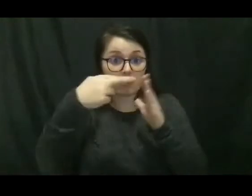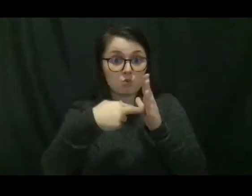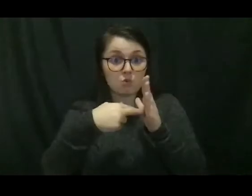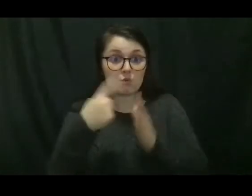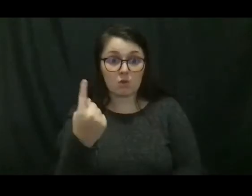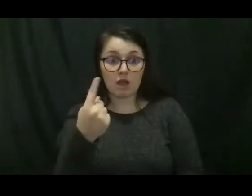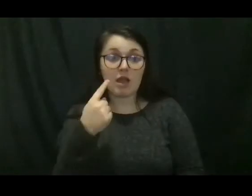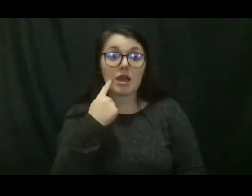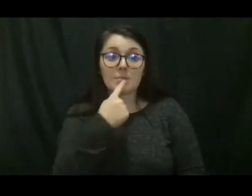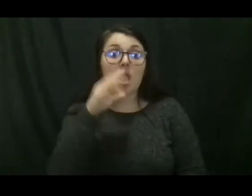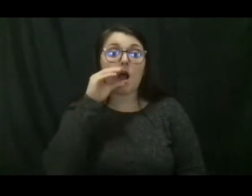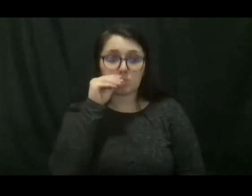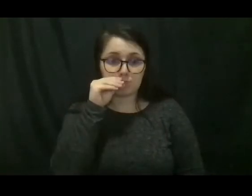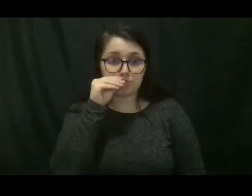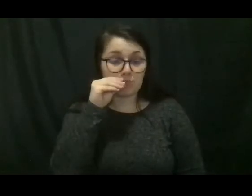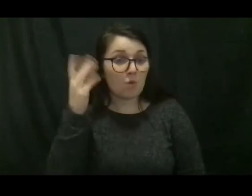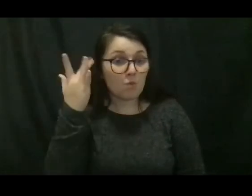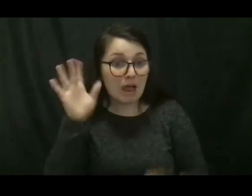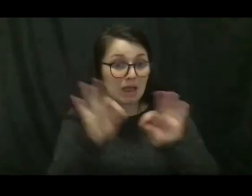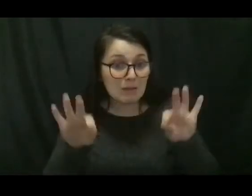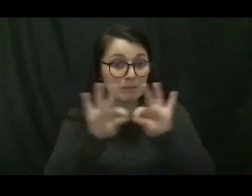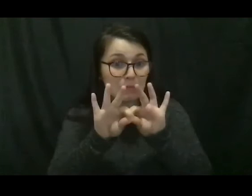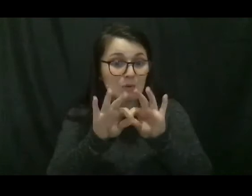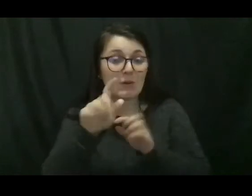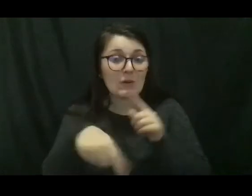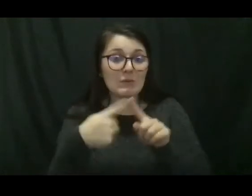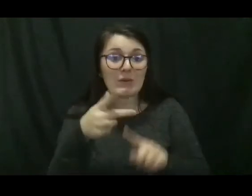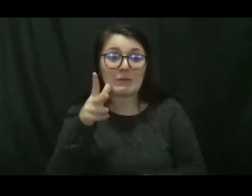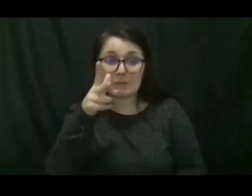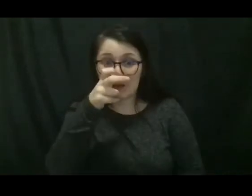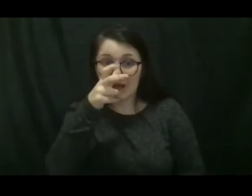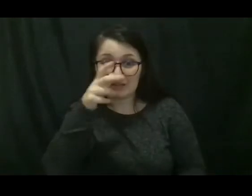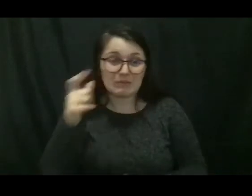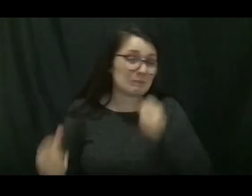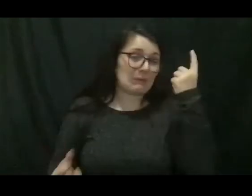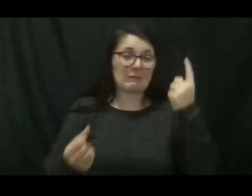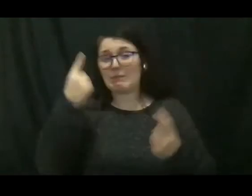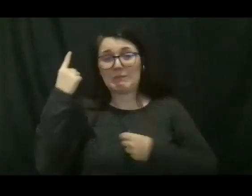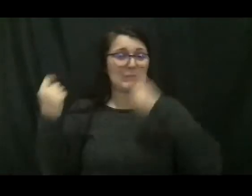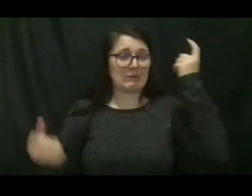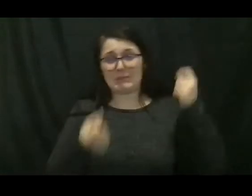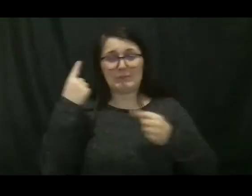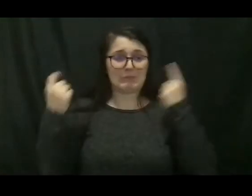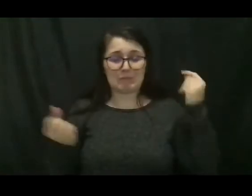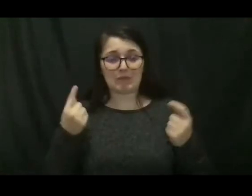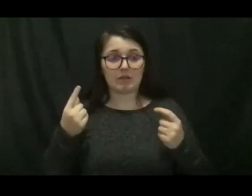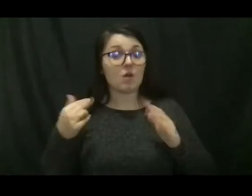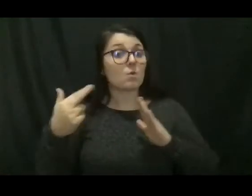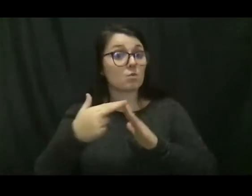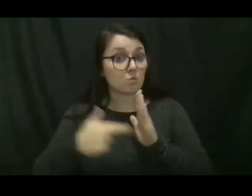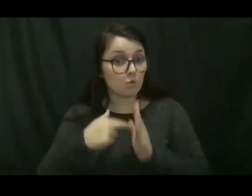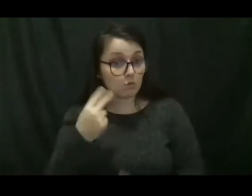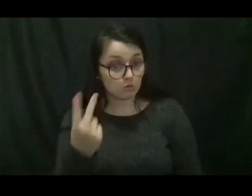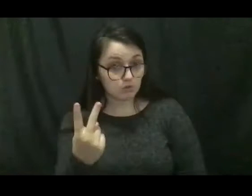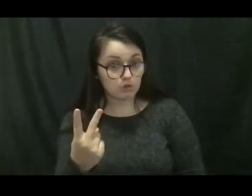mouth shut. This is especially important when the roaches start flying. Diving rule number two